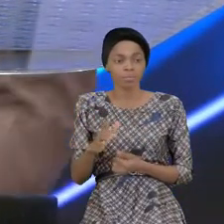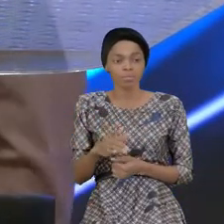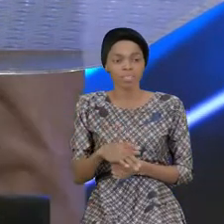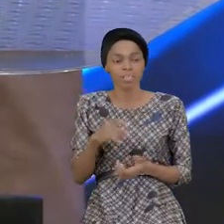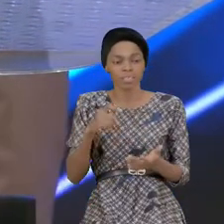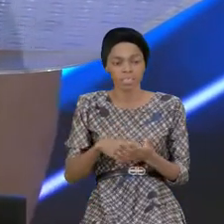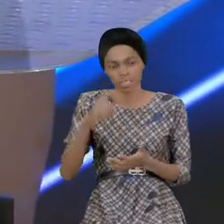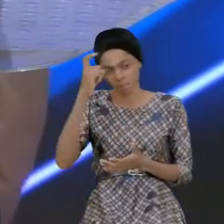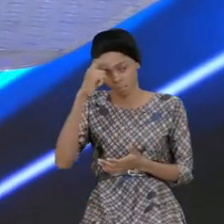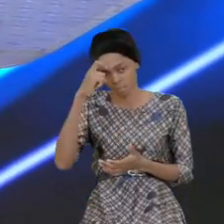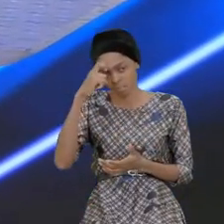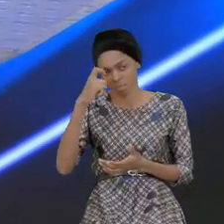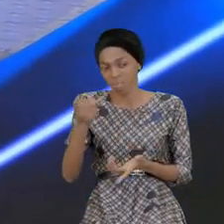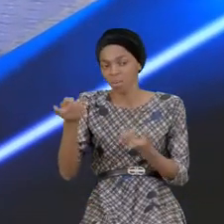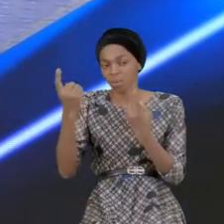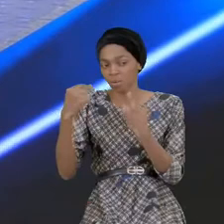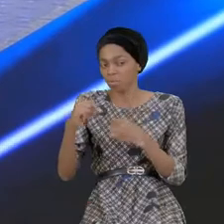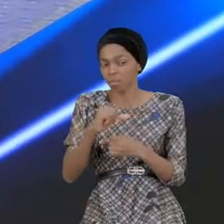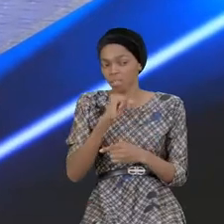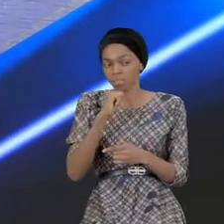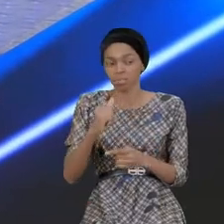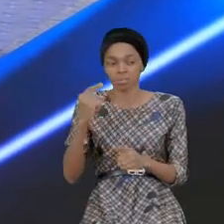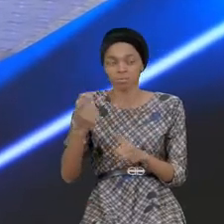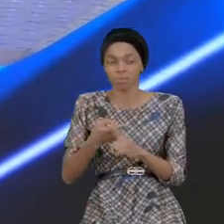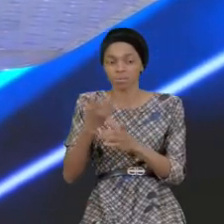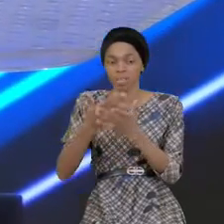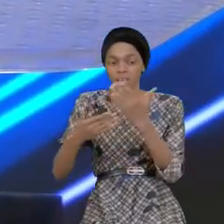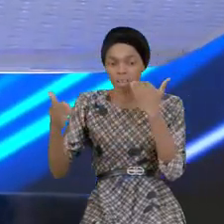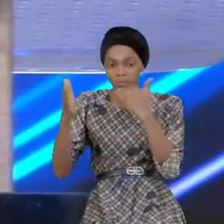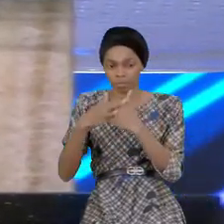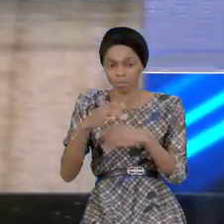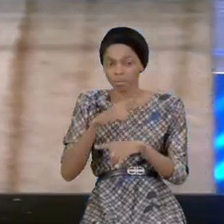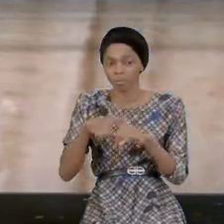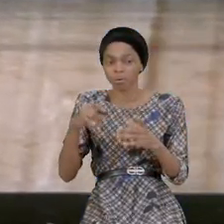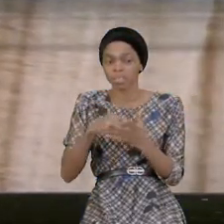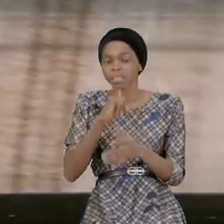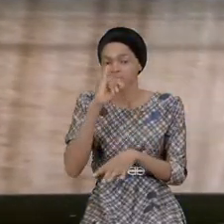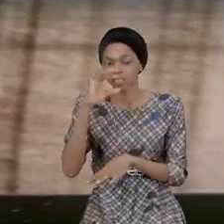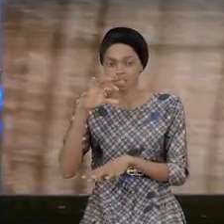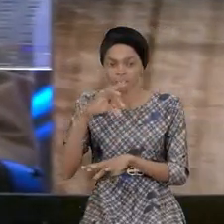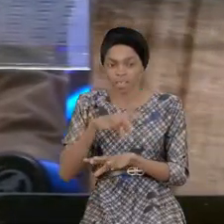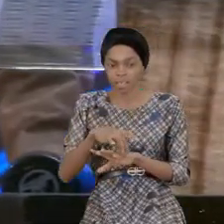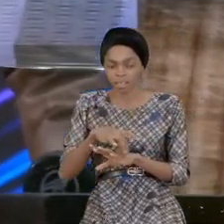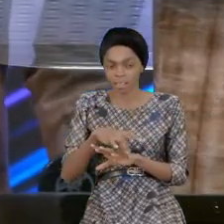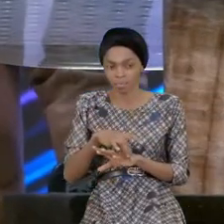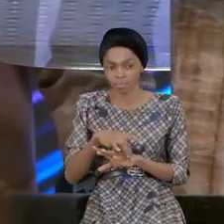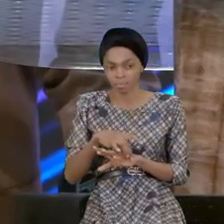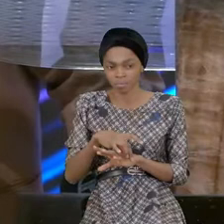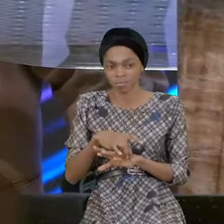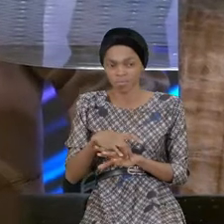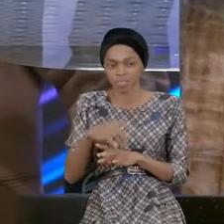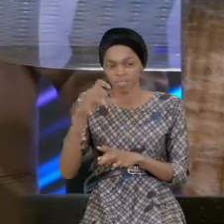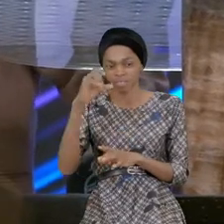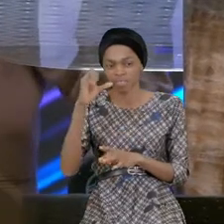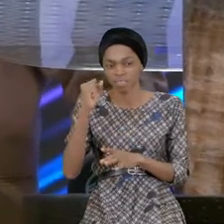this wisdom descendeth not from above, but is earthly,